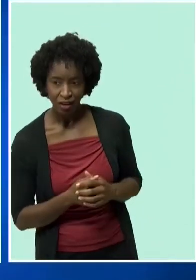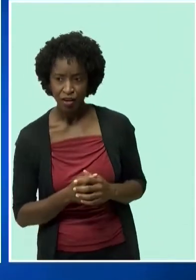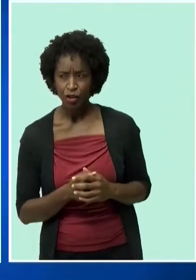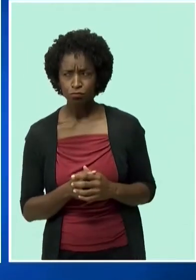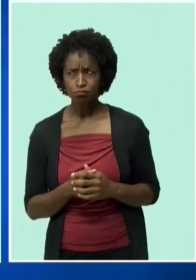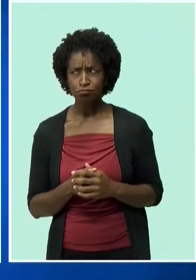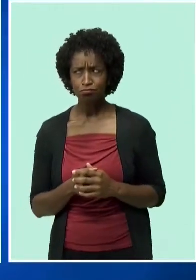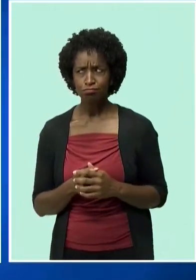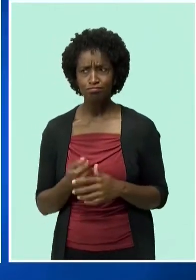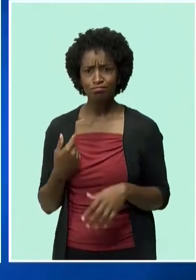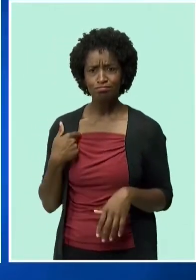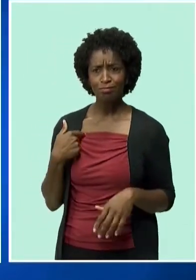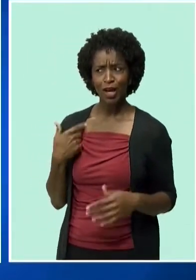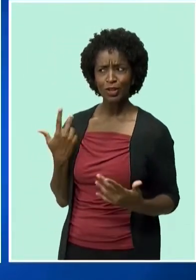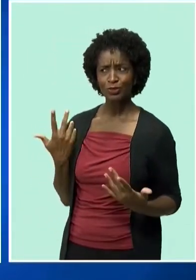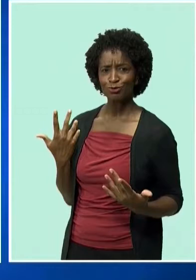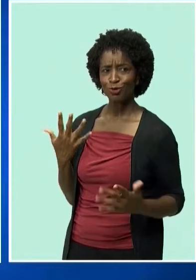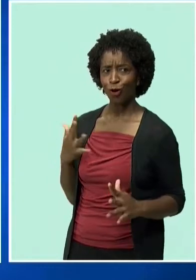just did.